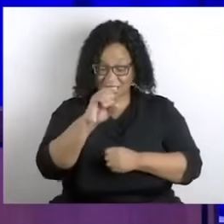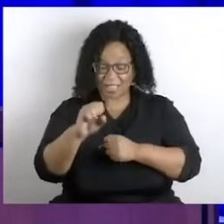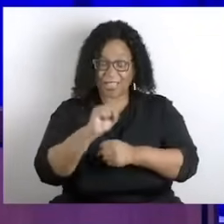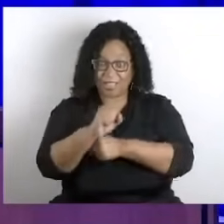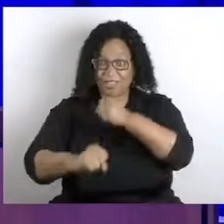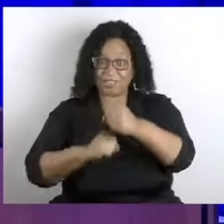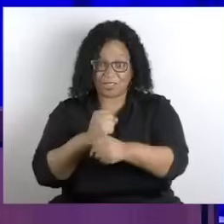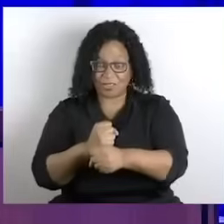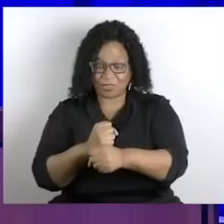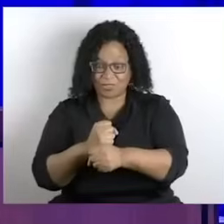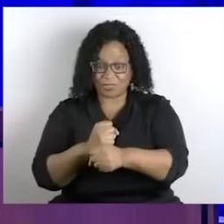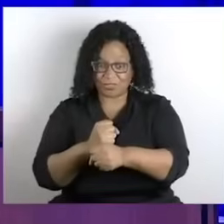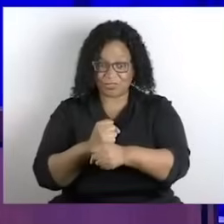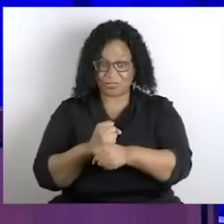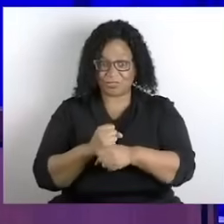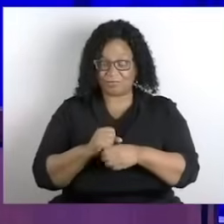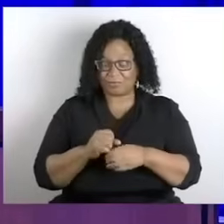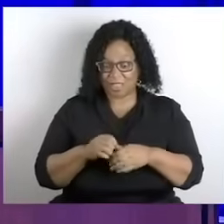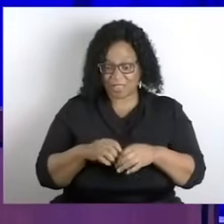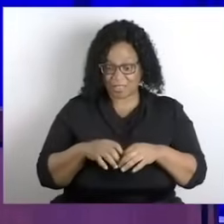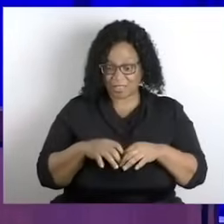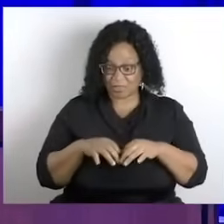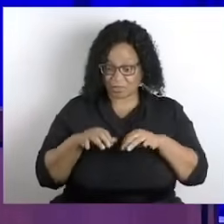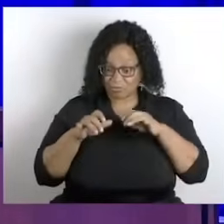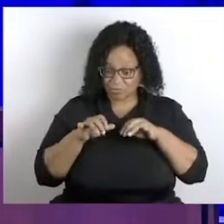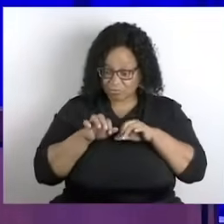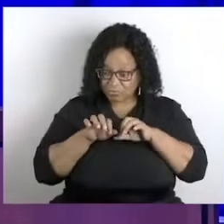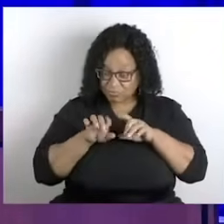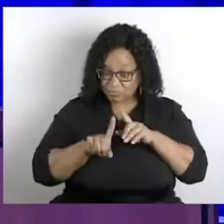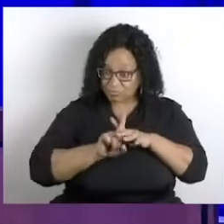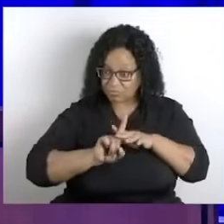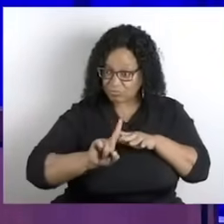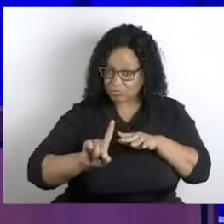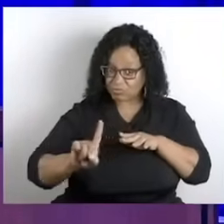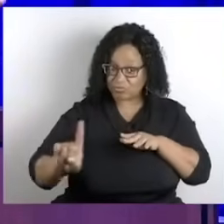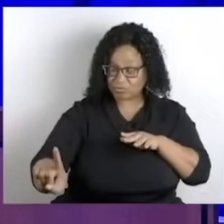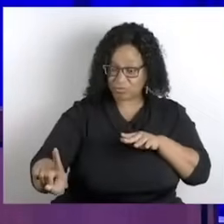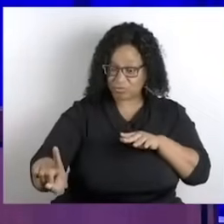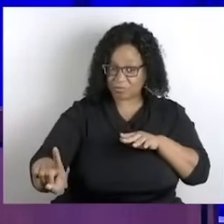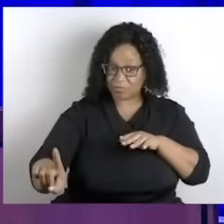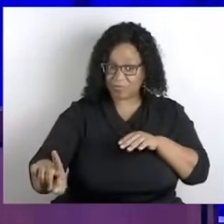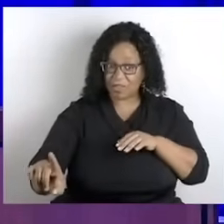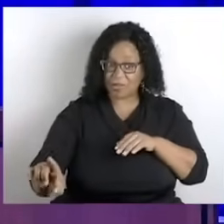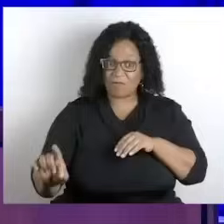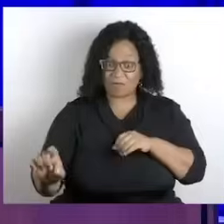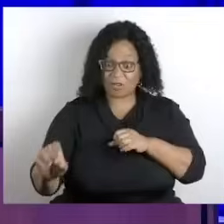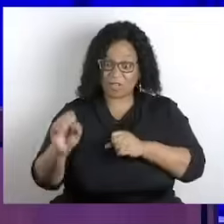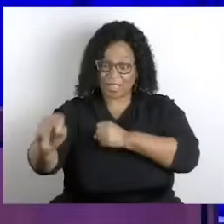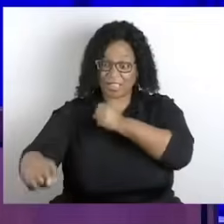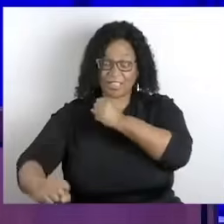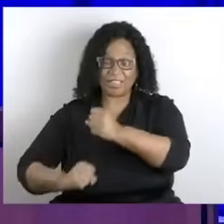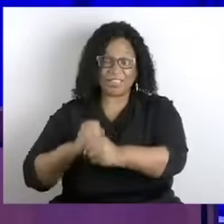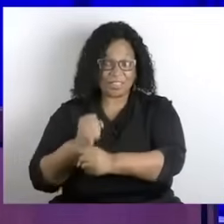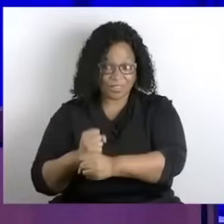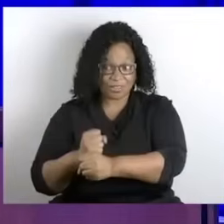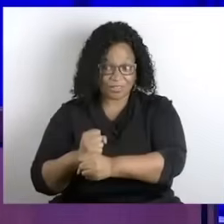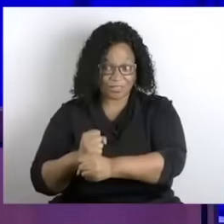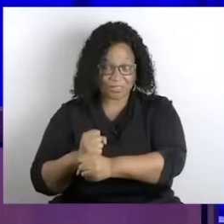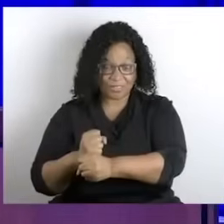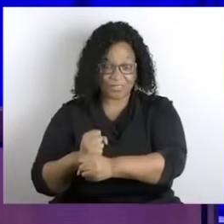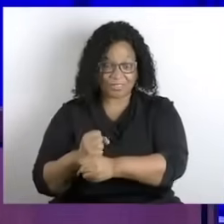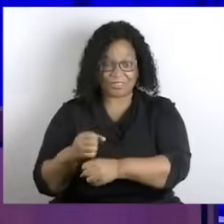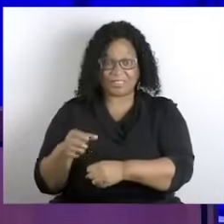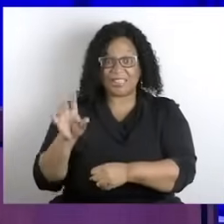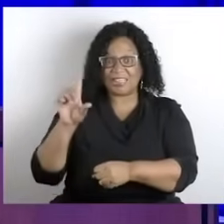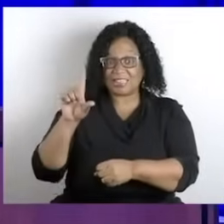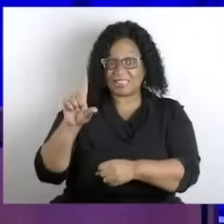scattered, dispersed, exiled from their homeland, dealing with extended exile. And let me hasten to tell